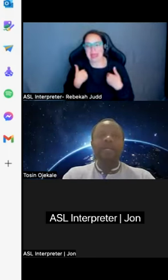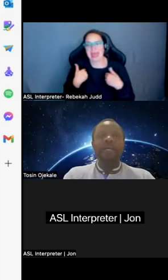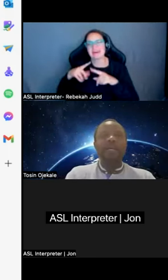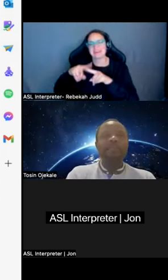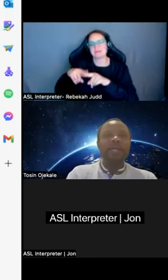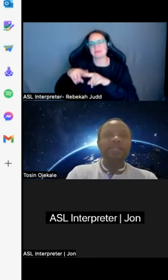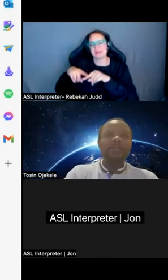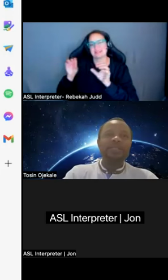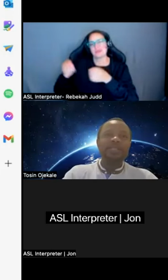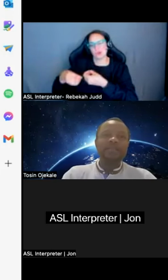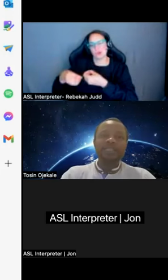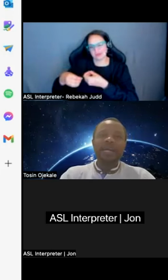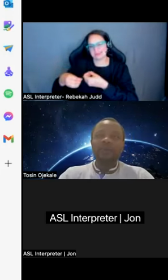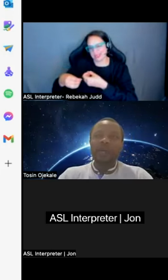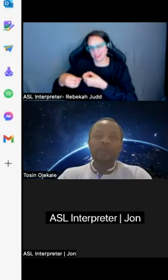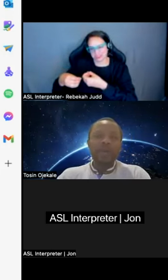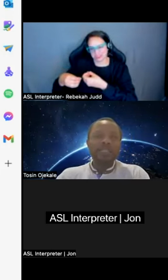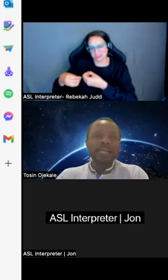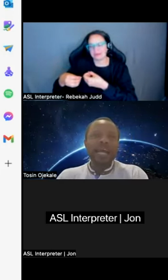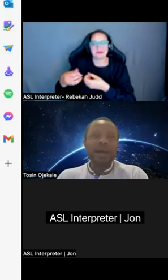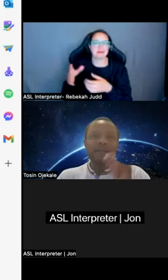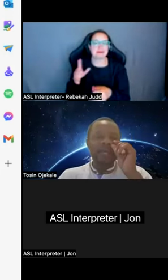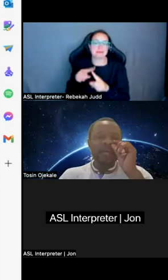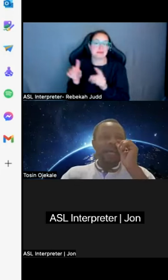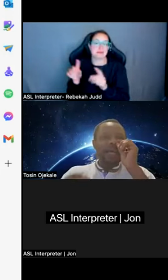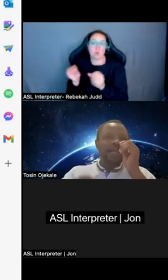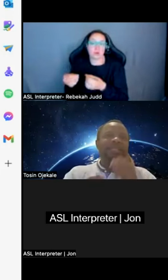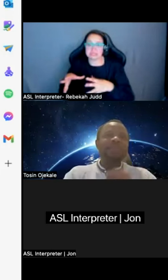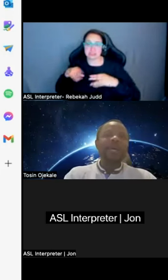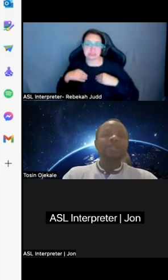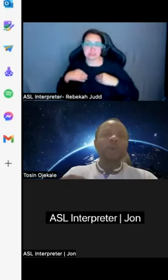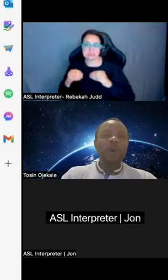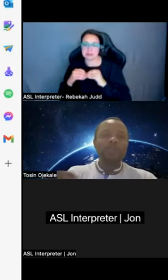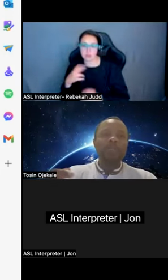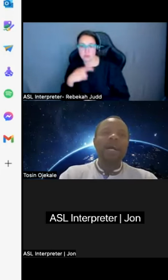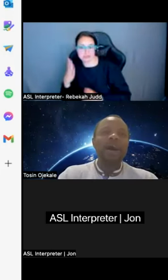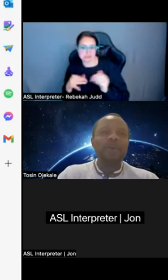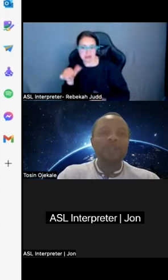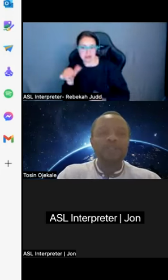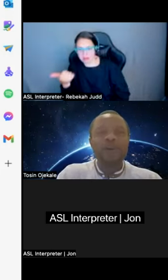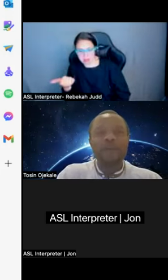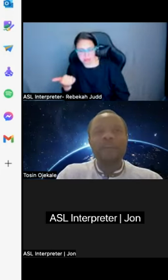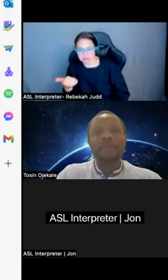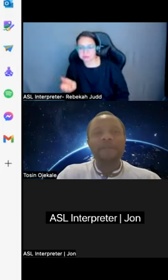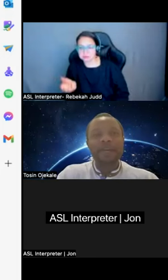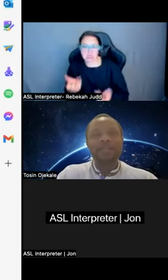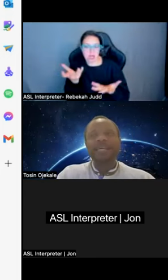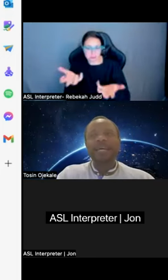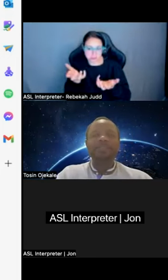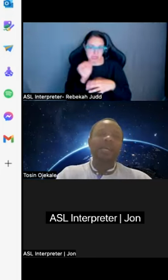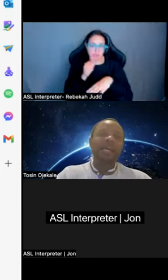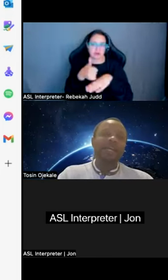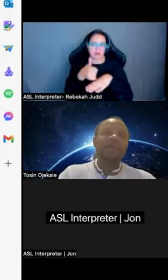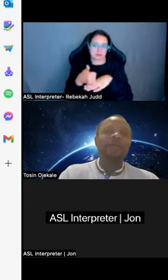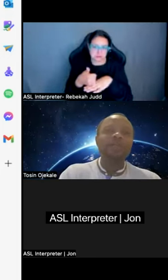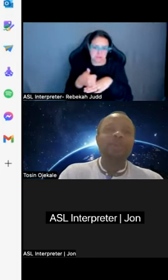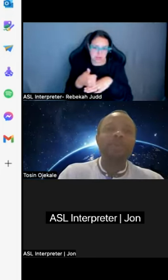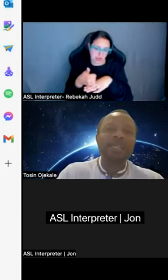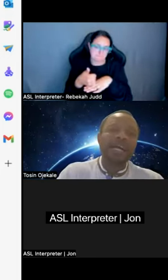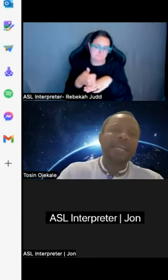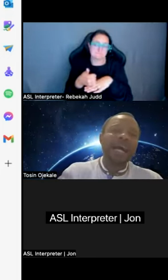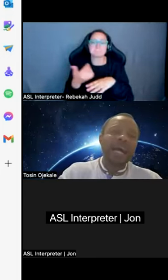environment, depends on different types of equipment that they have there, and it depends on how much of effect that any of